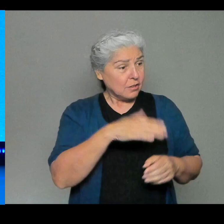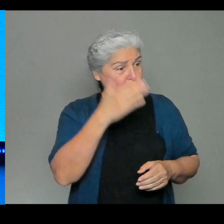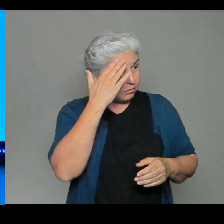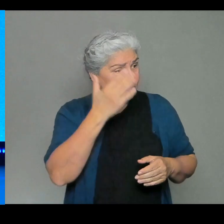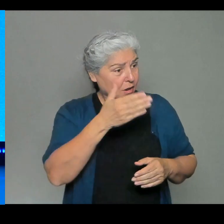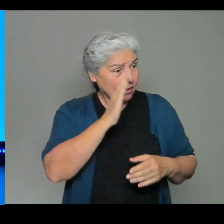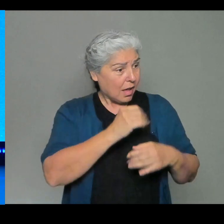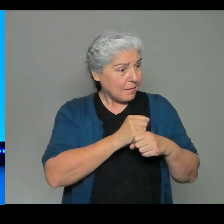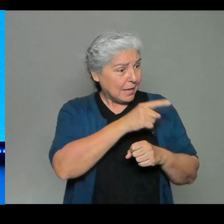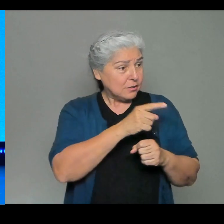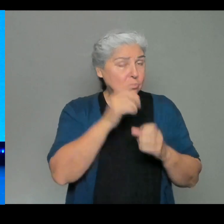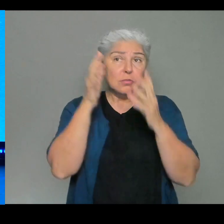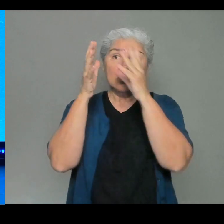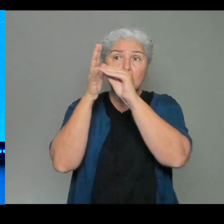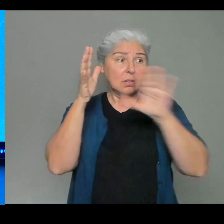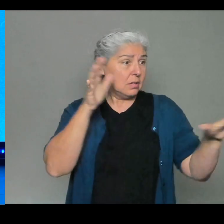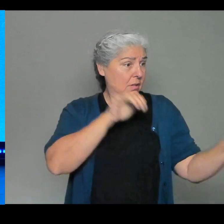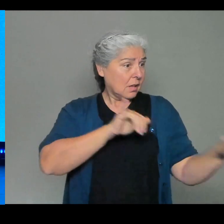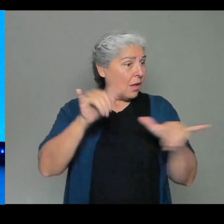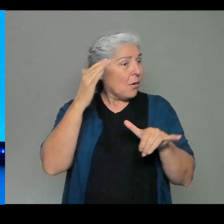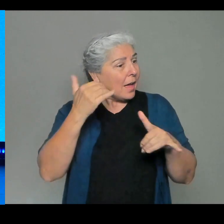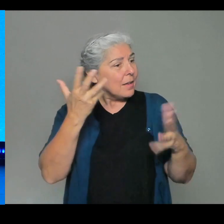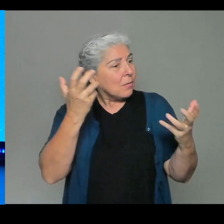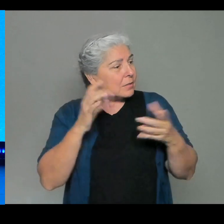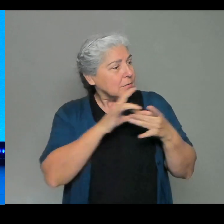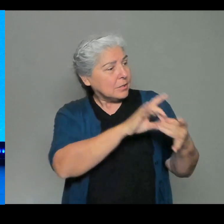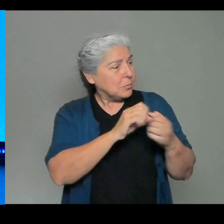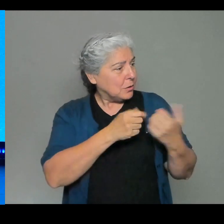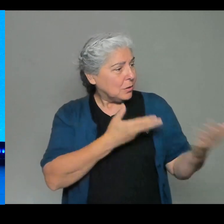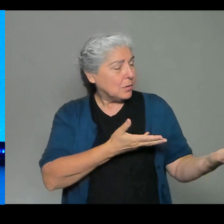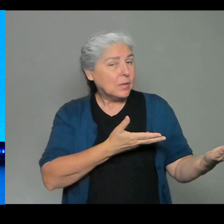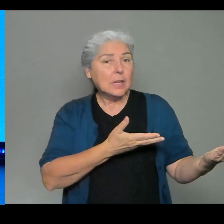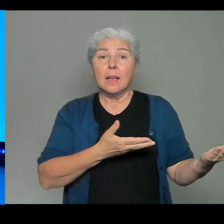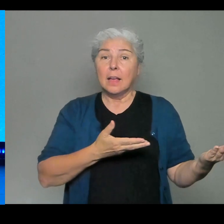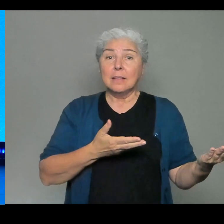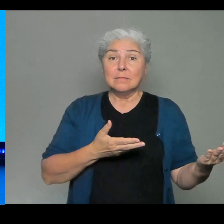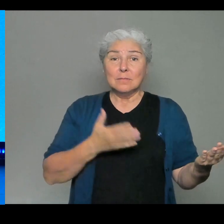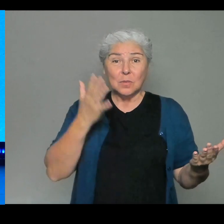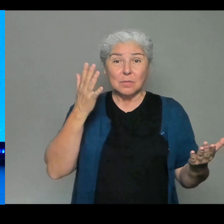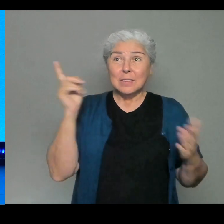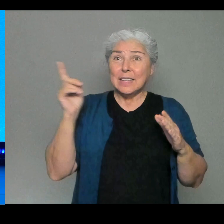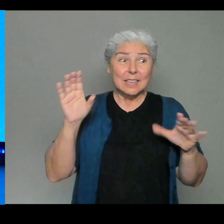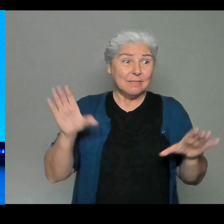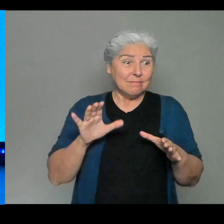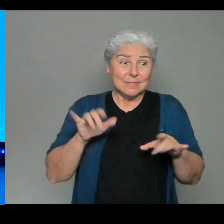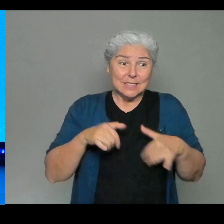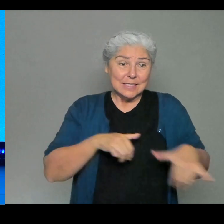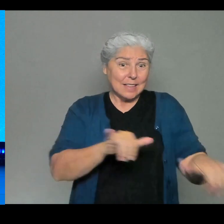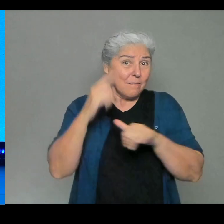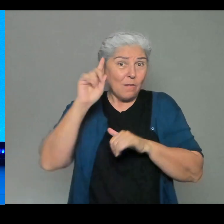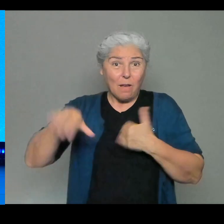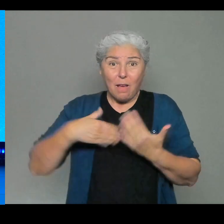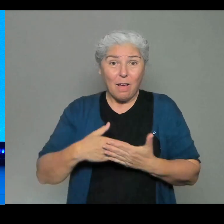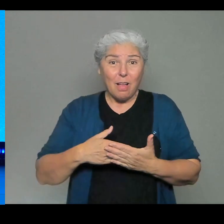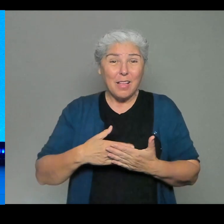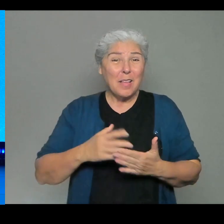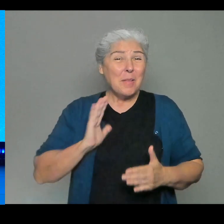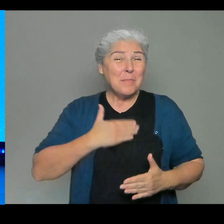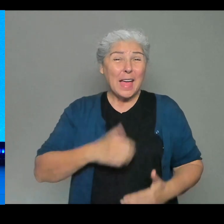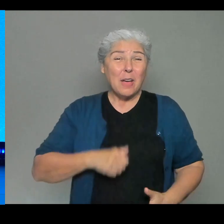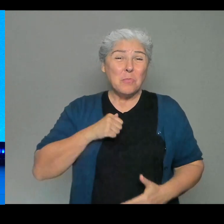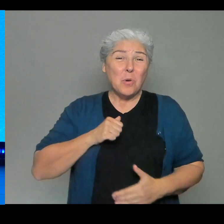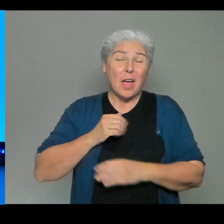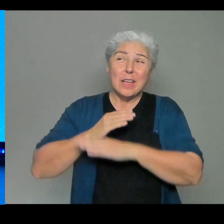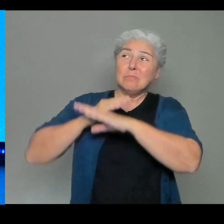know that God created you in his image to have a relationship with him? Well, you know, and he did that for all of us, and we